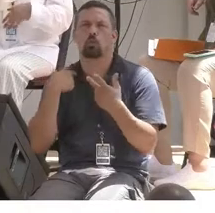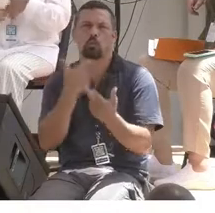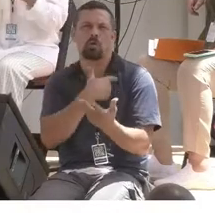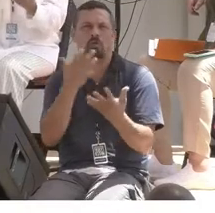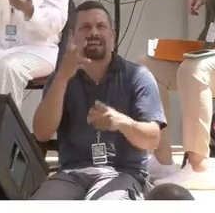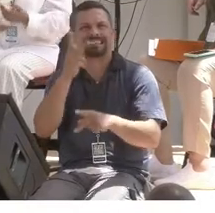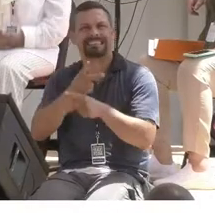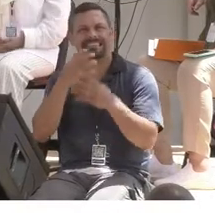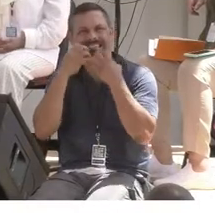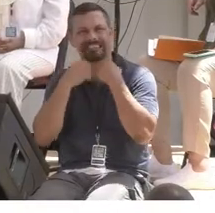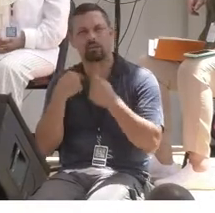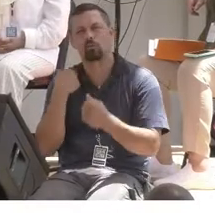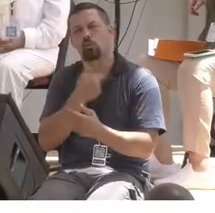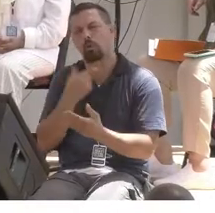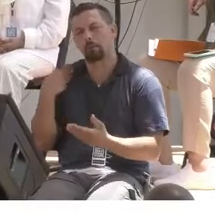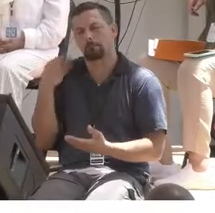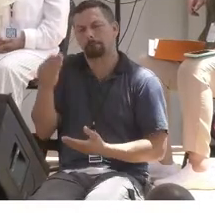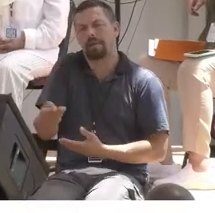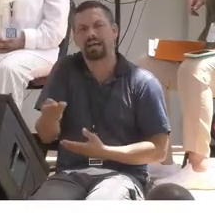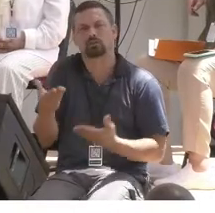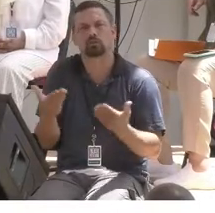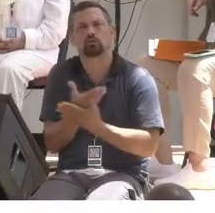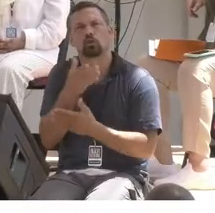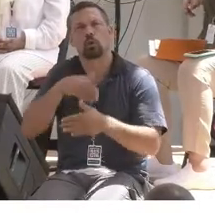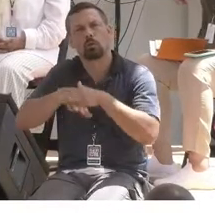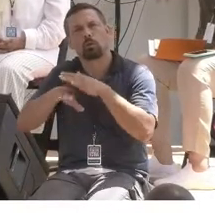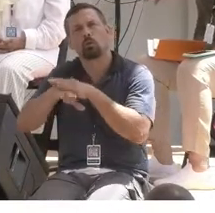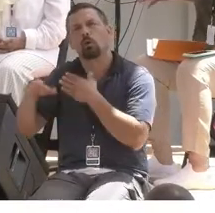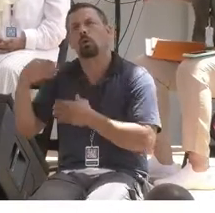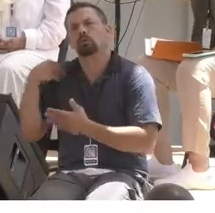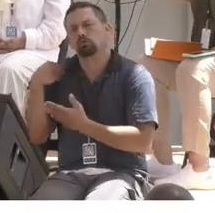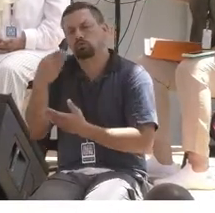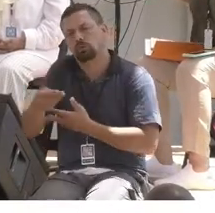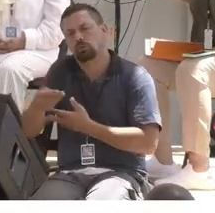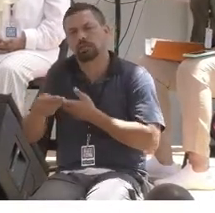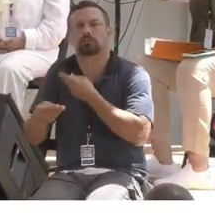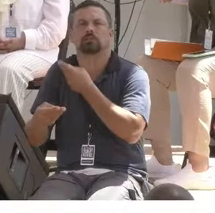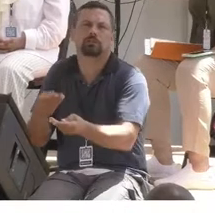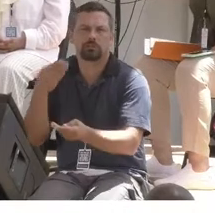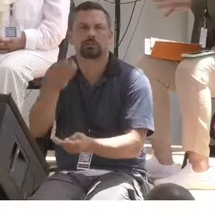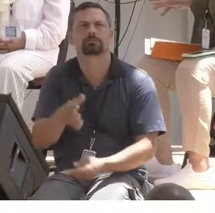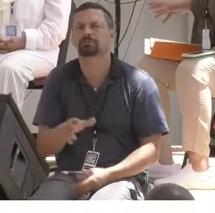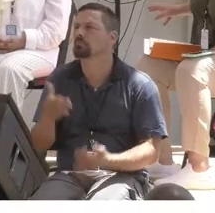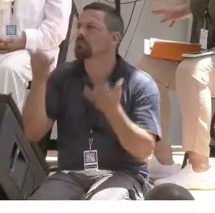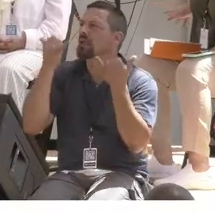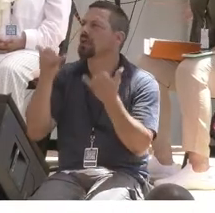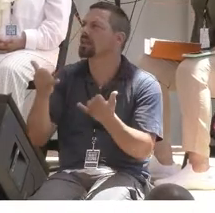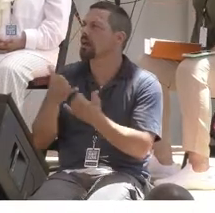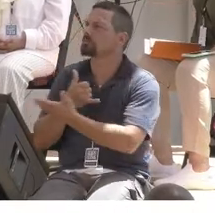And we are passing it to our new generation as well. Let us take the audience now